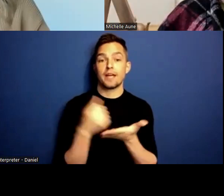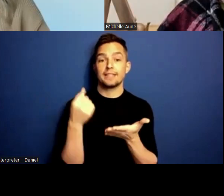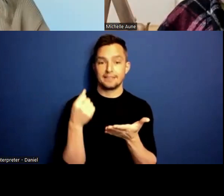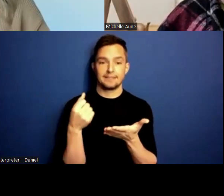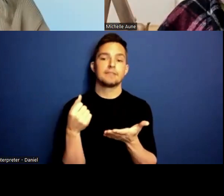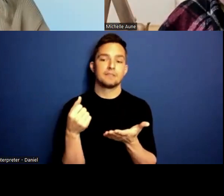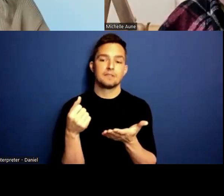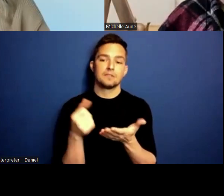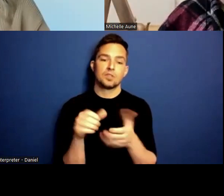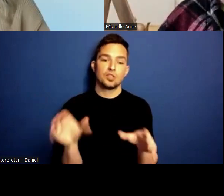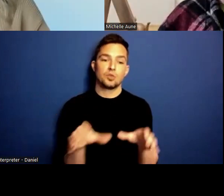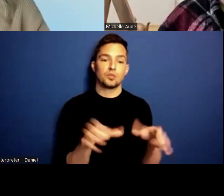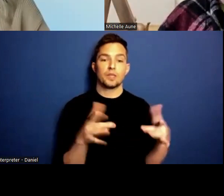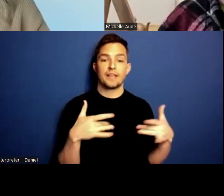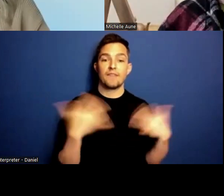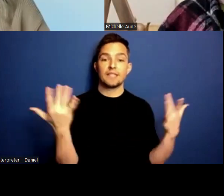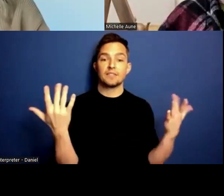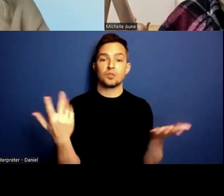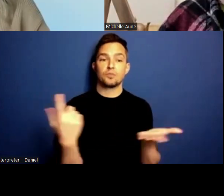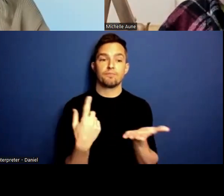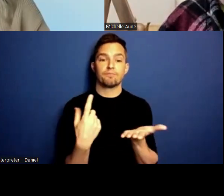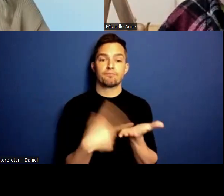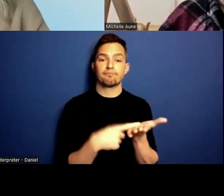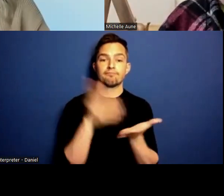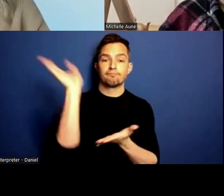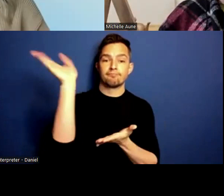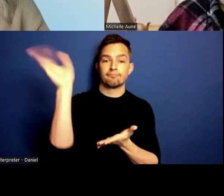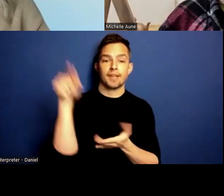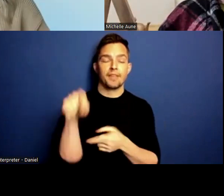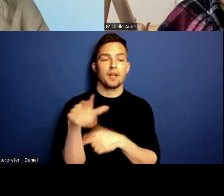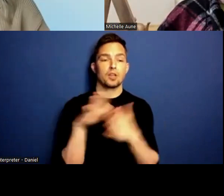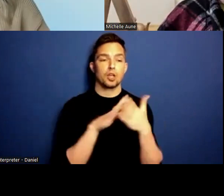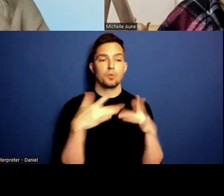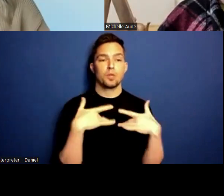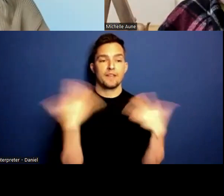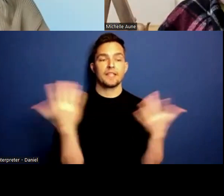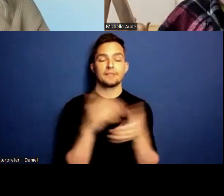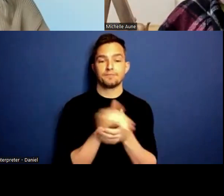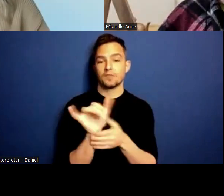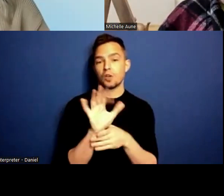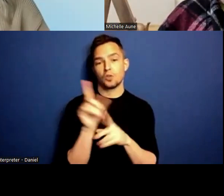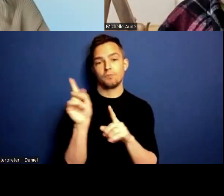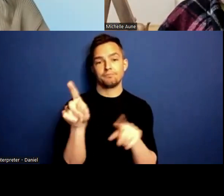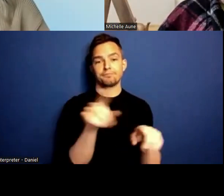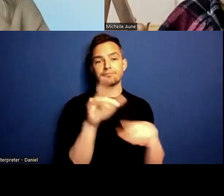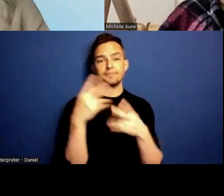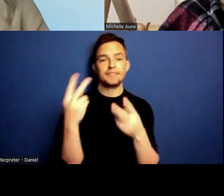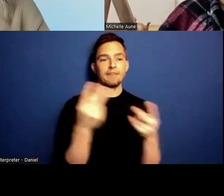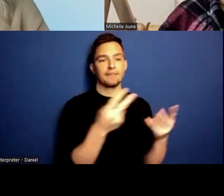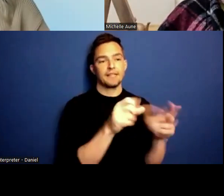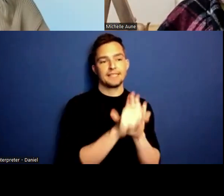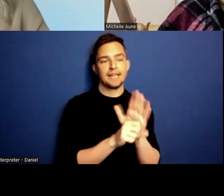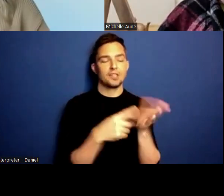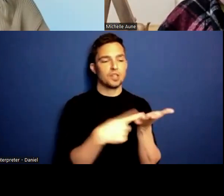going and doing events to talk at community events, and going throughout the state to talk